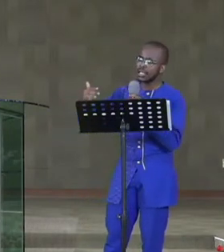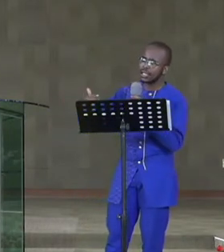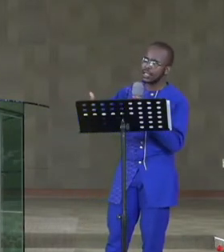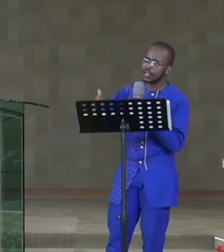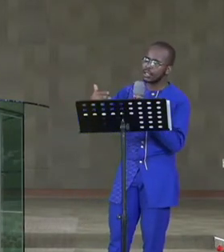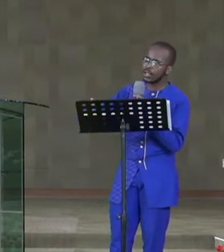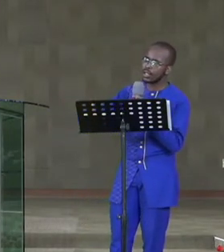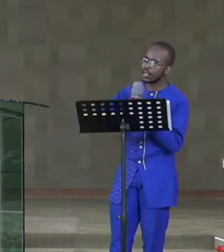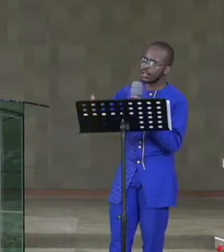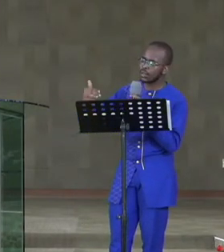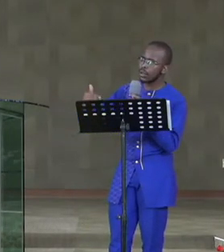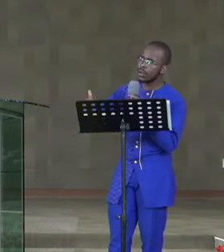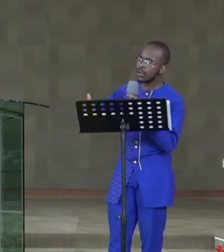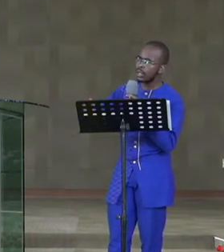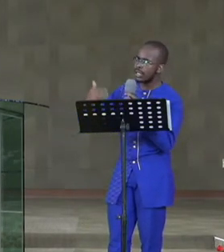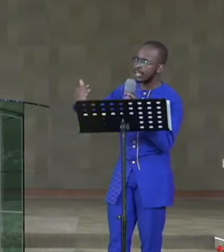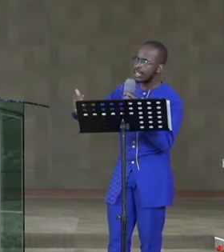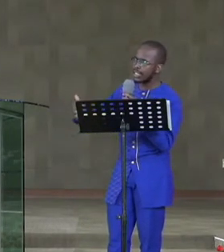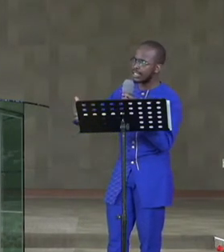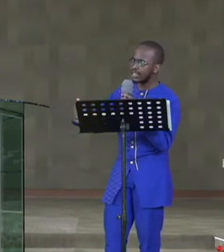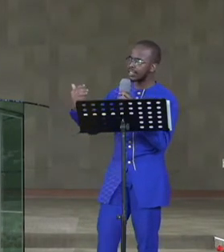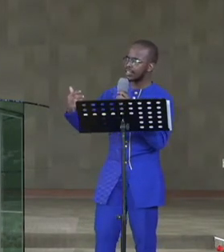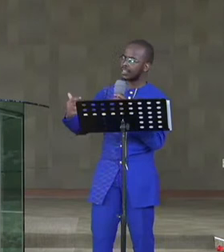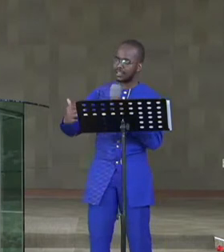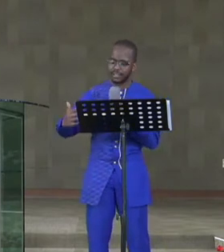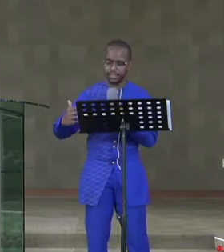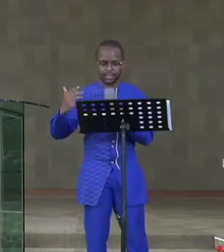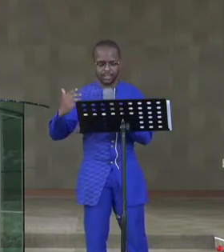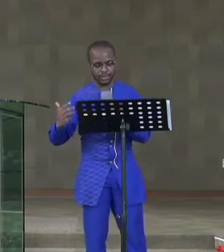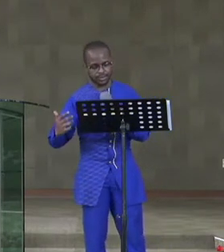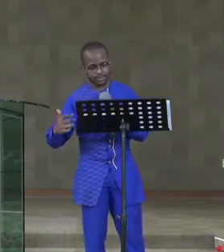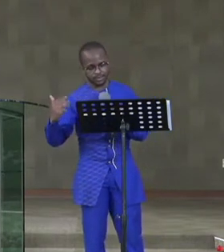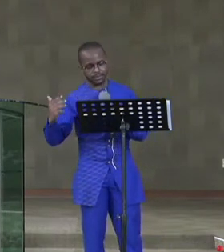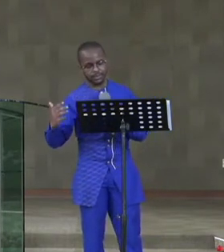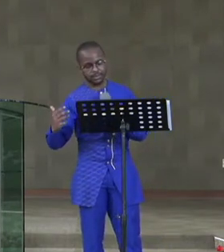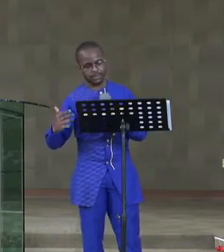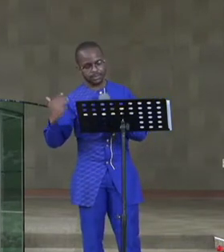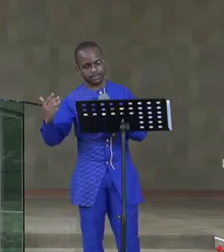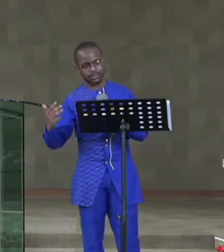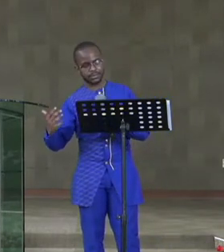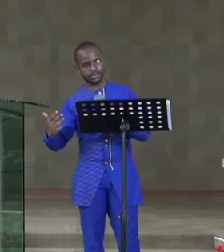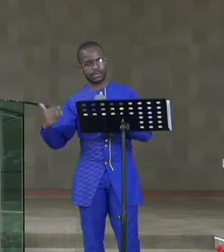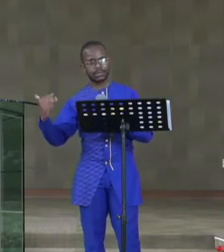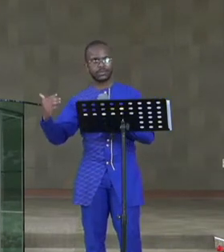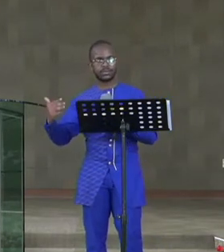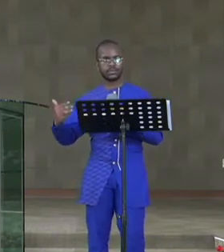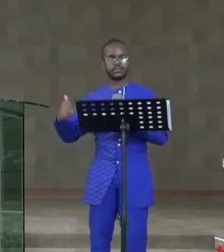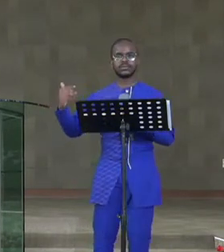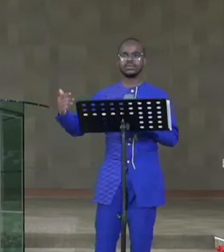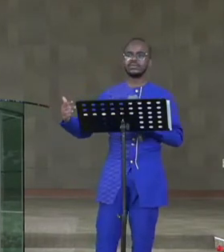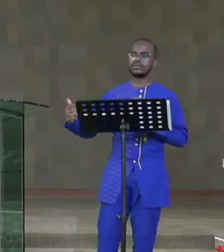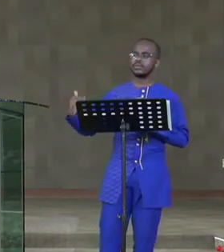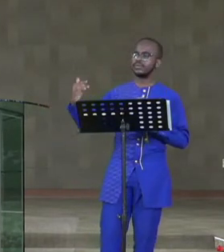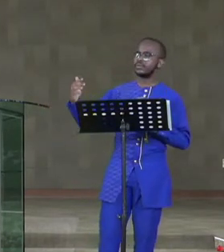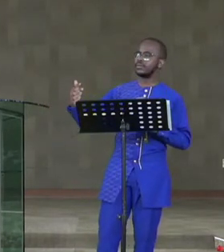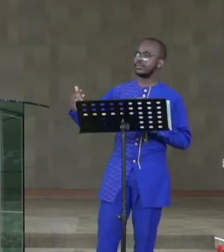sunshine in my soul. Ladies, there is music in my